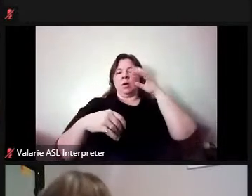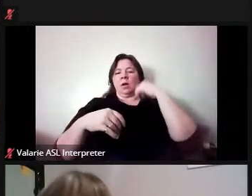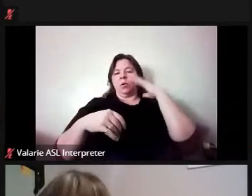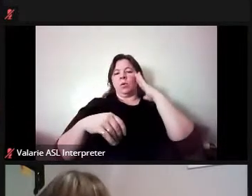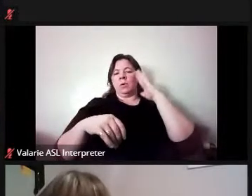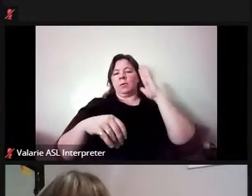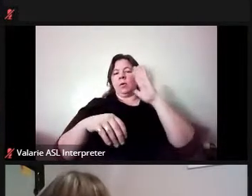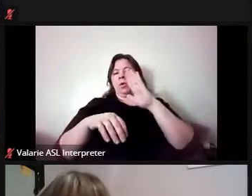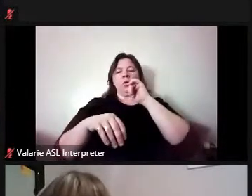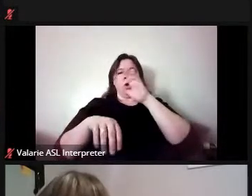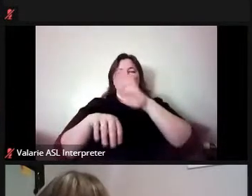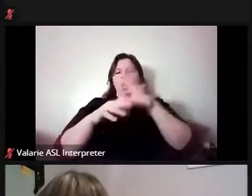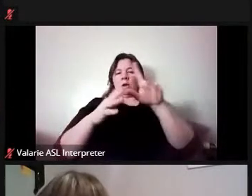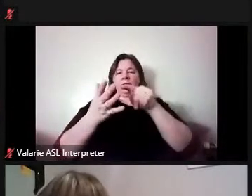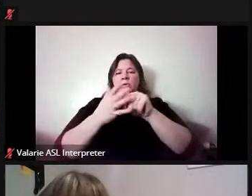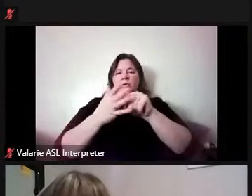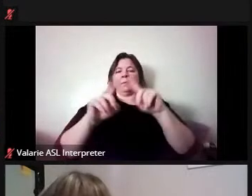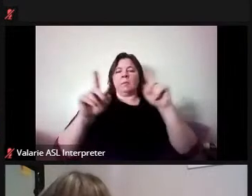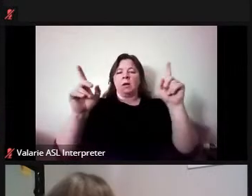not on video.